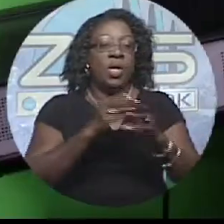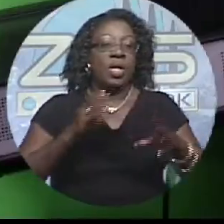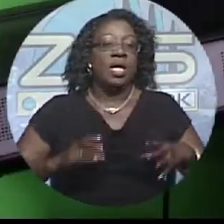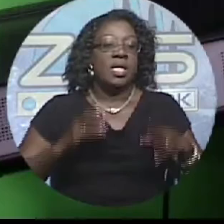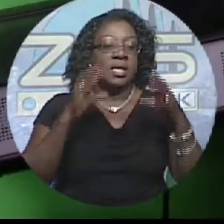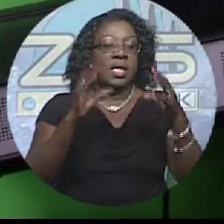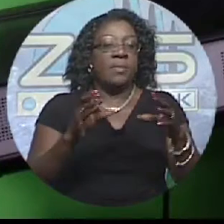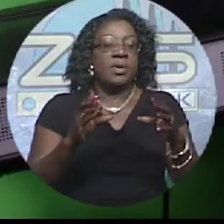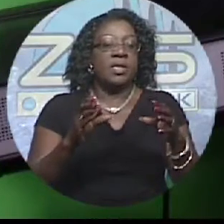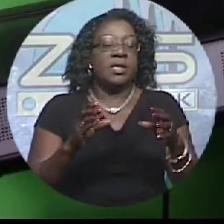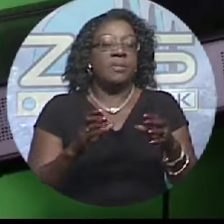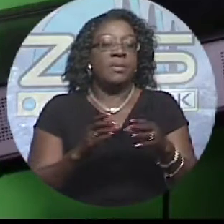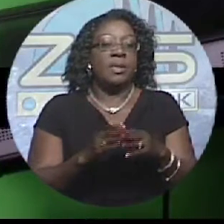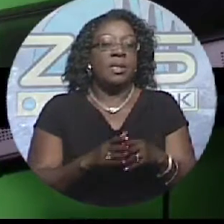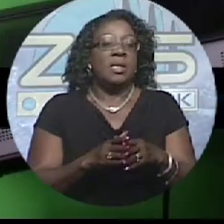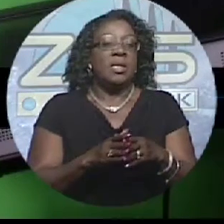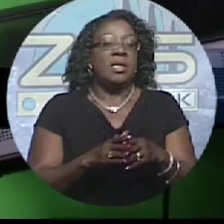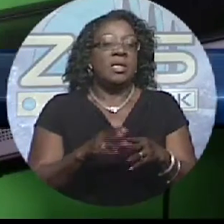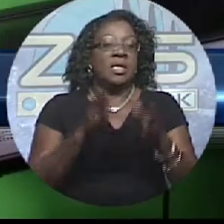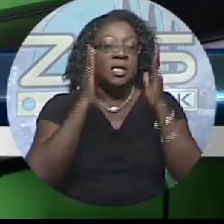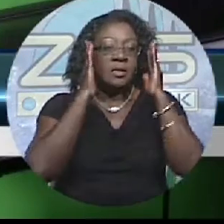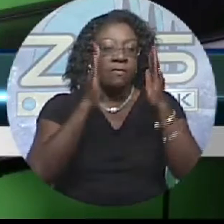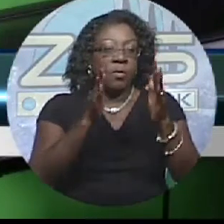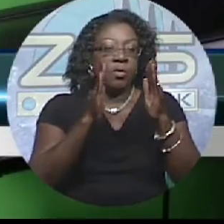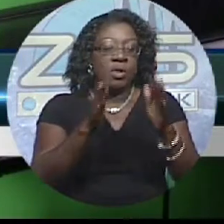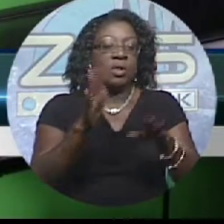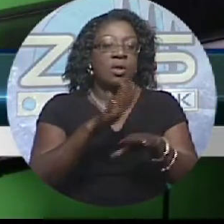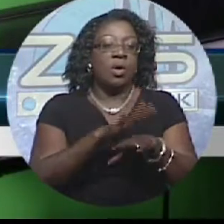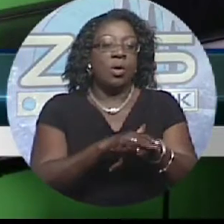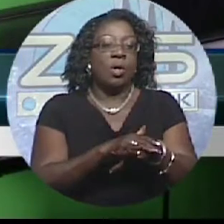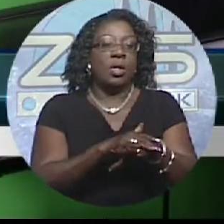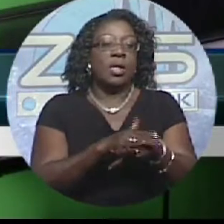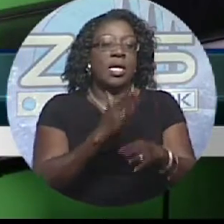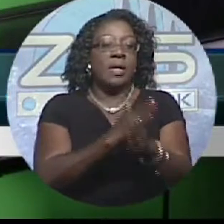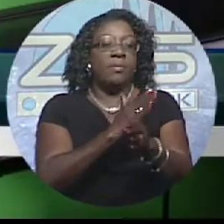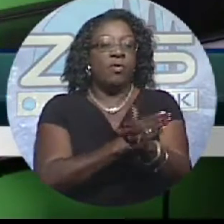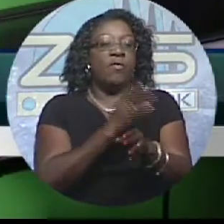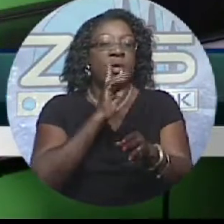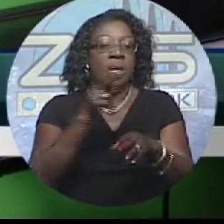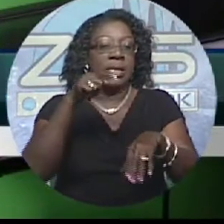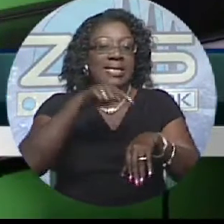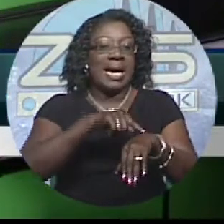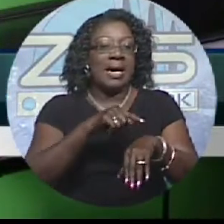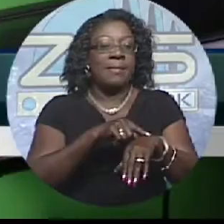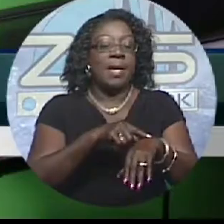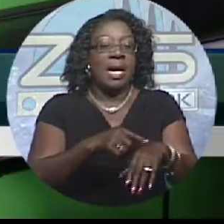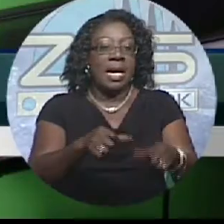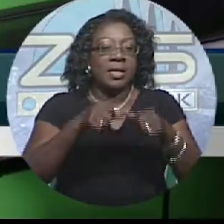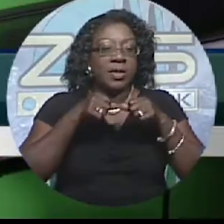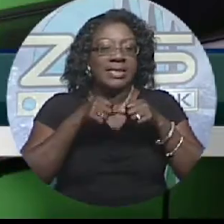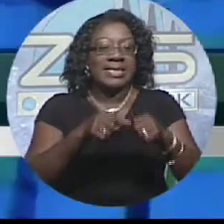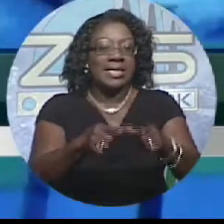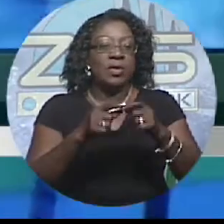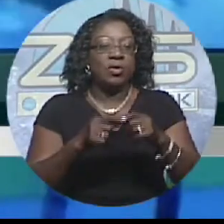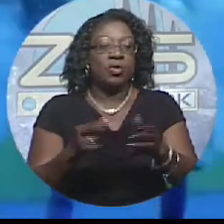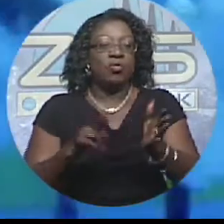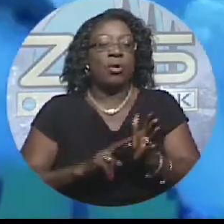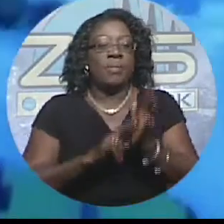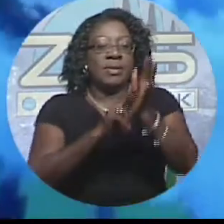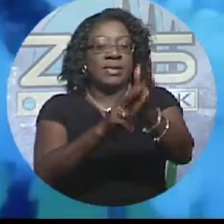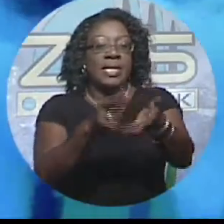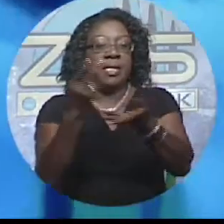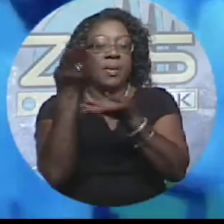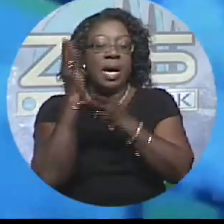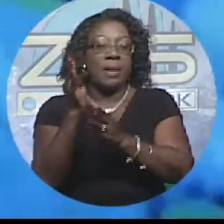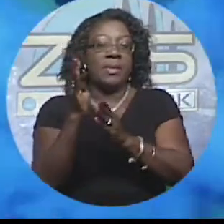50 free. And she's focused on not only improving her time, but continuing to represent the Bahamas at the highest level. And